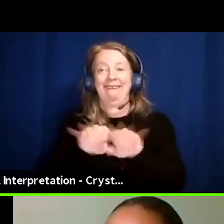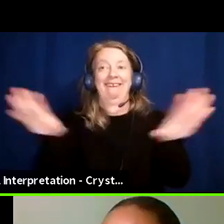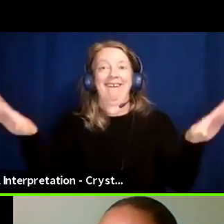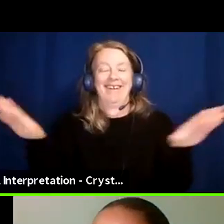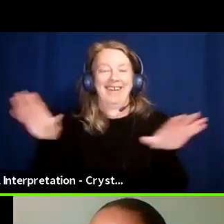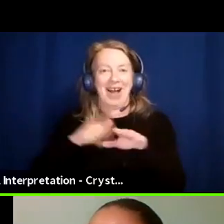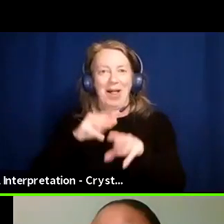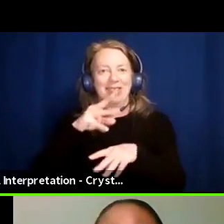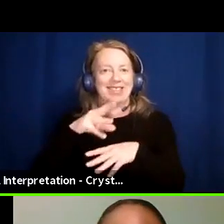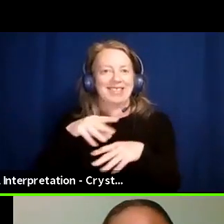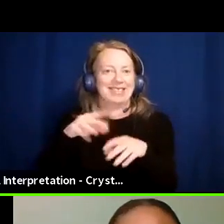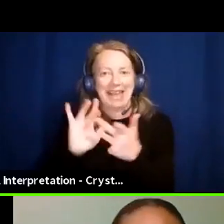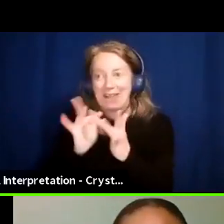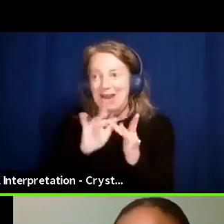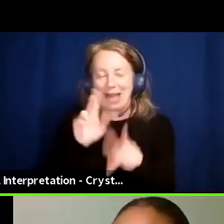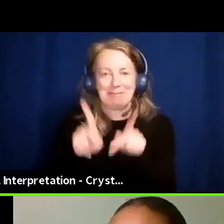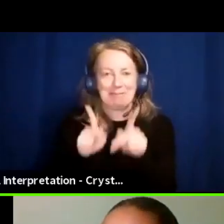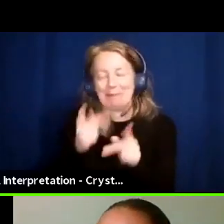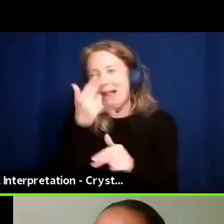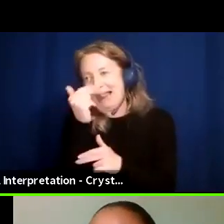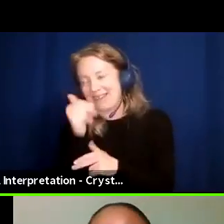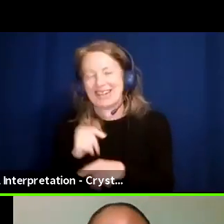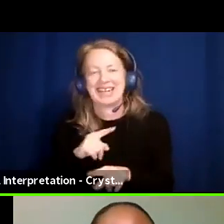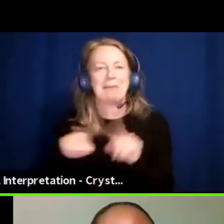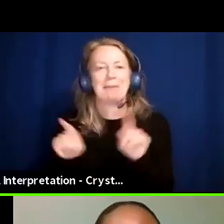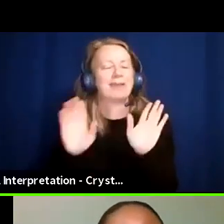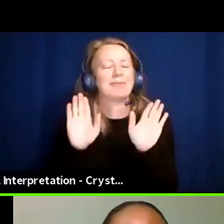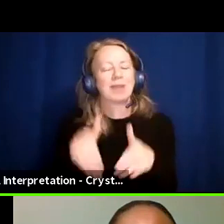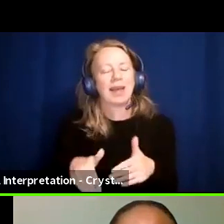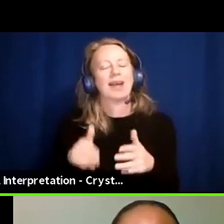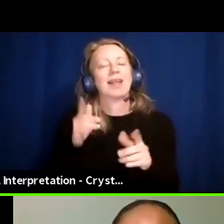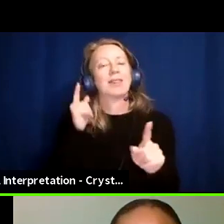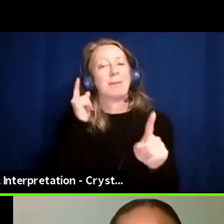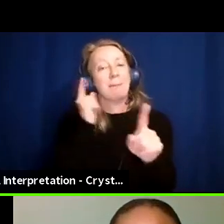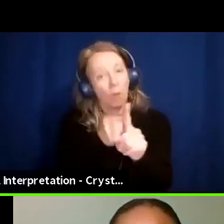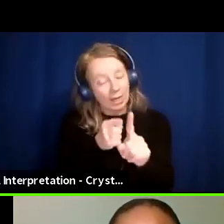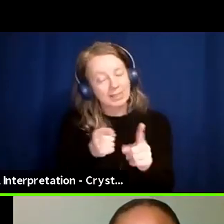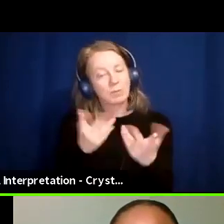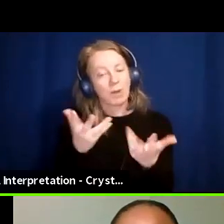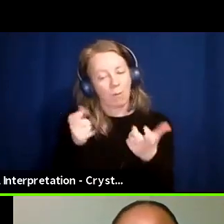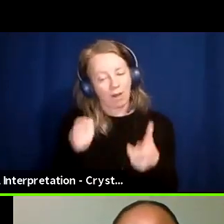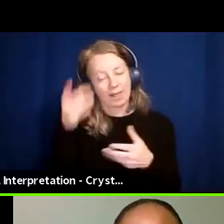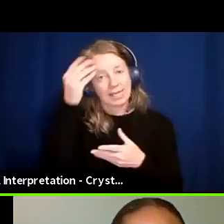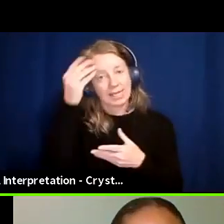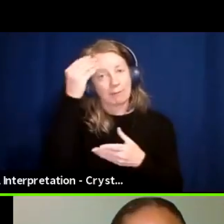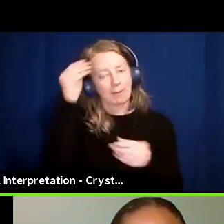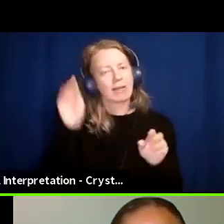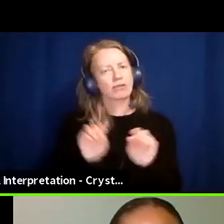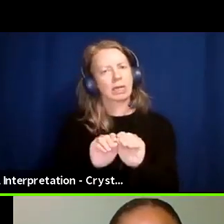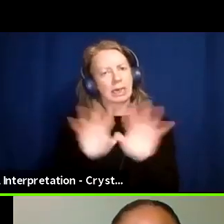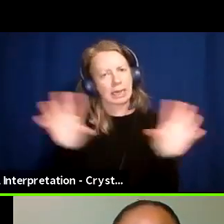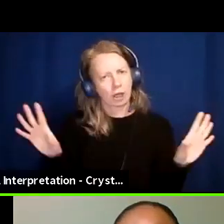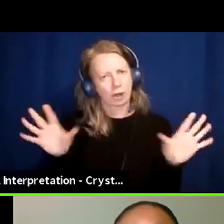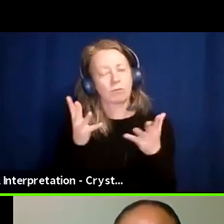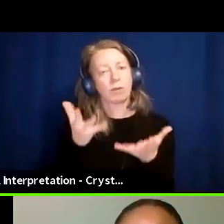of this to be the clarity of facts and the clarity of this connected message about health